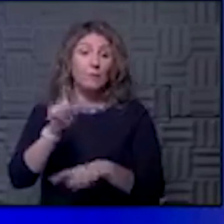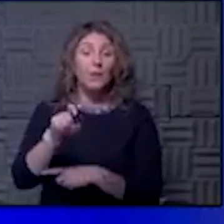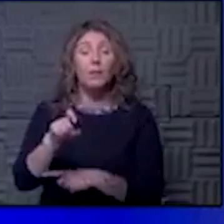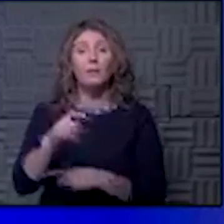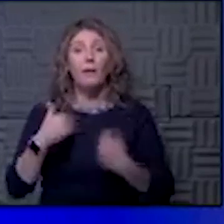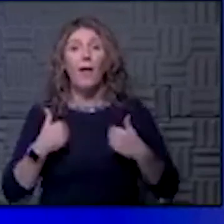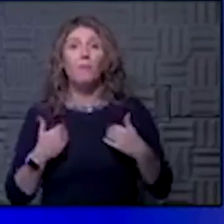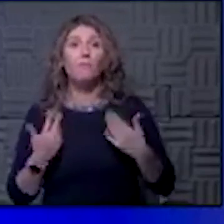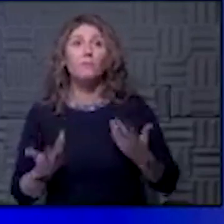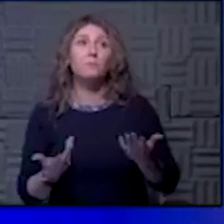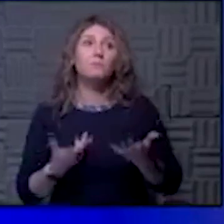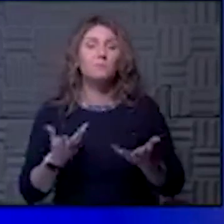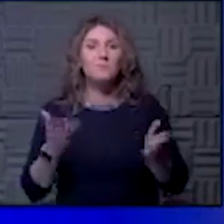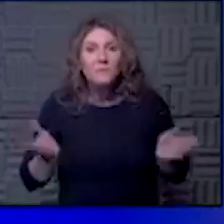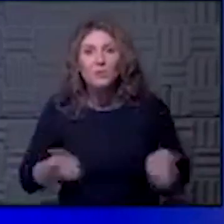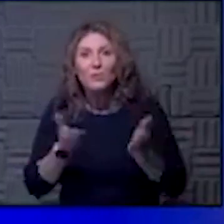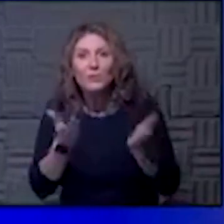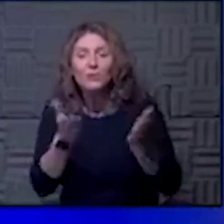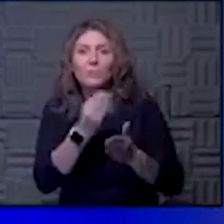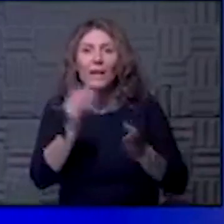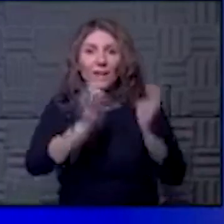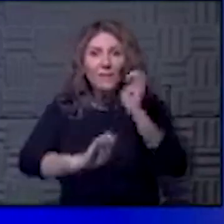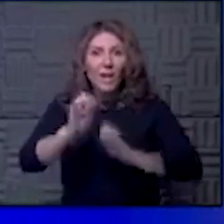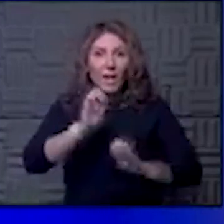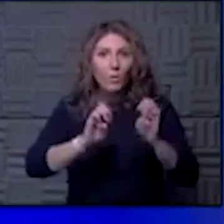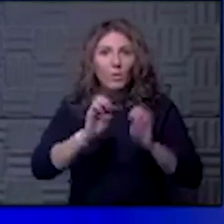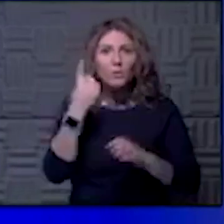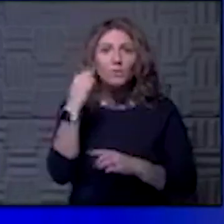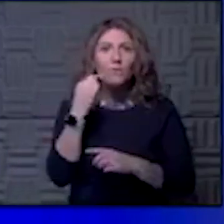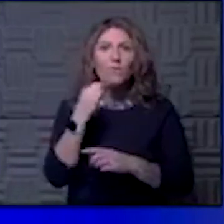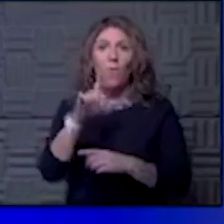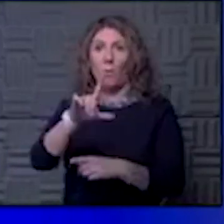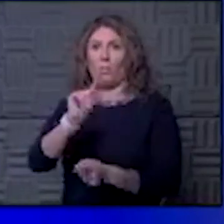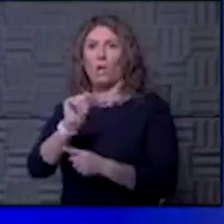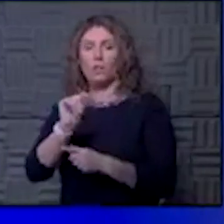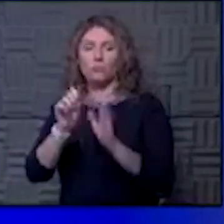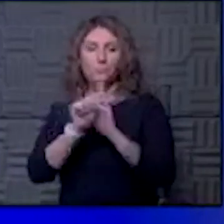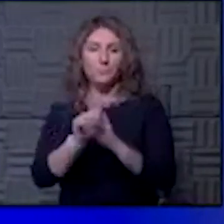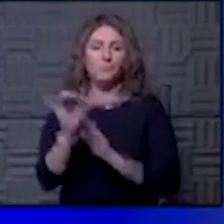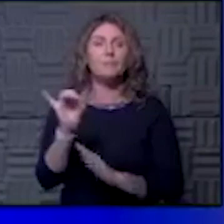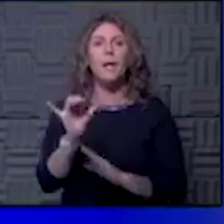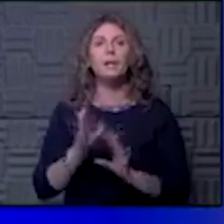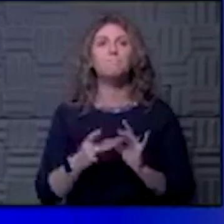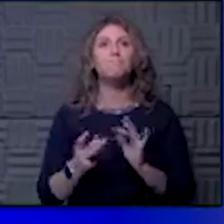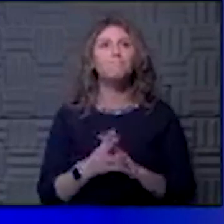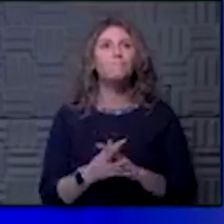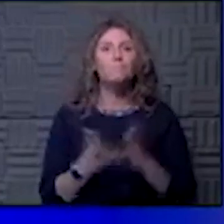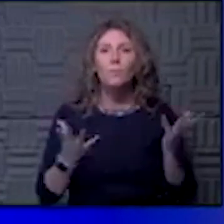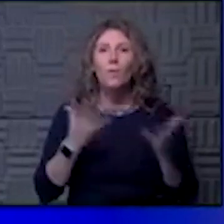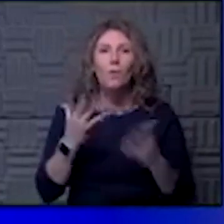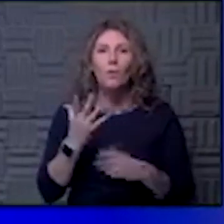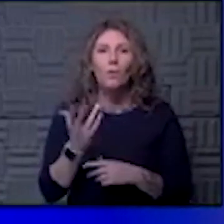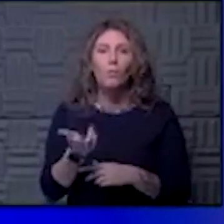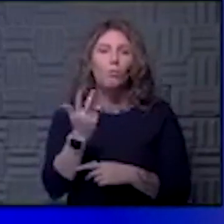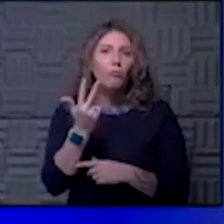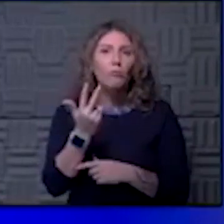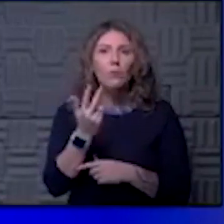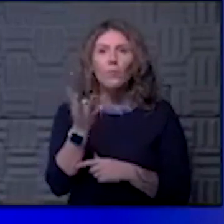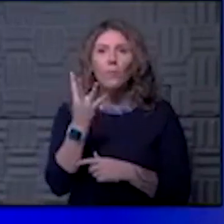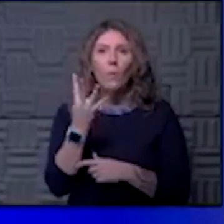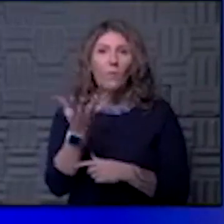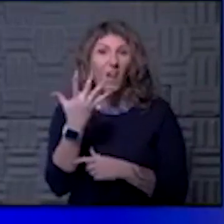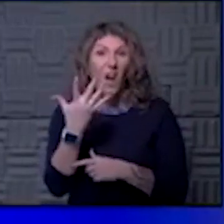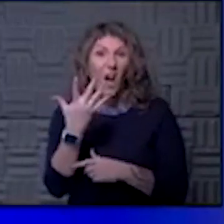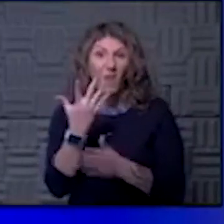some encouragement and an evaluation for longer term symptoms, say, 3 or 4 or 5, 6 weeks out, then